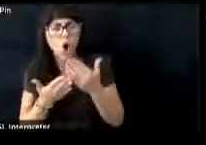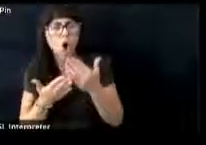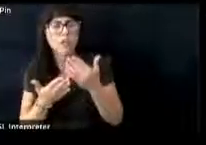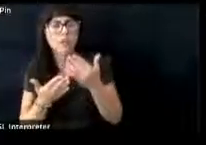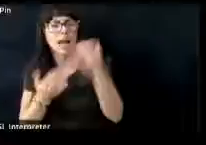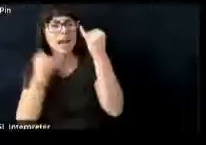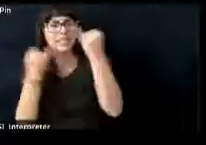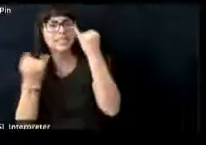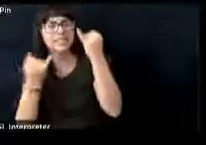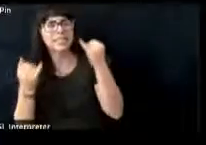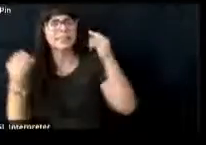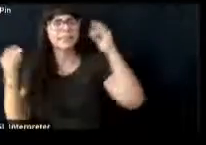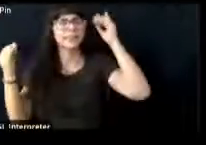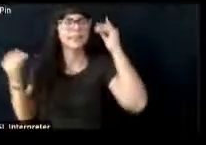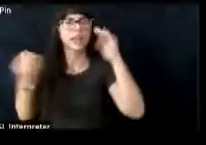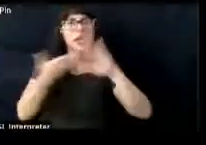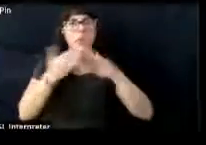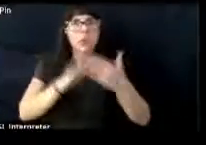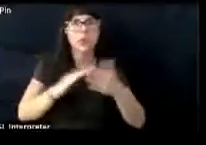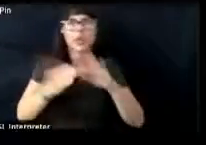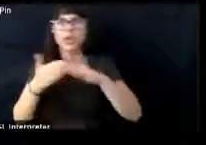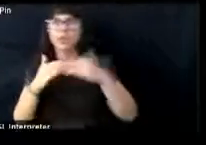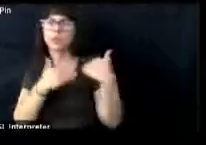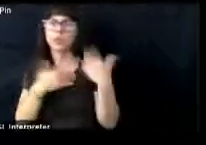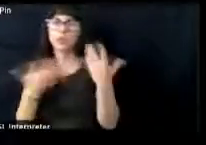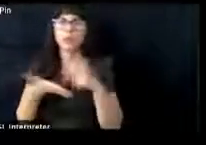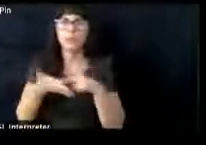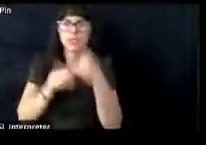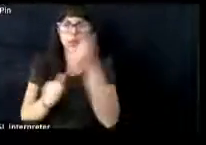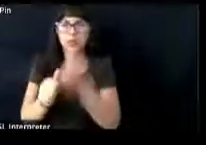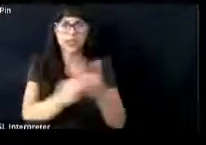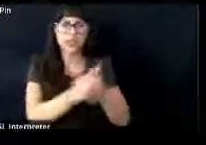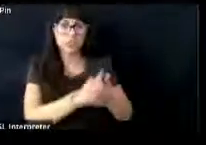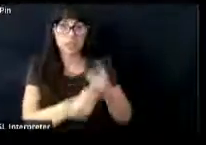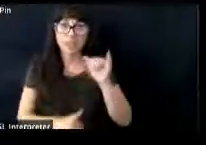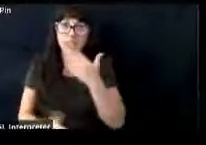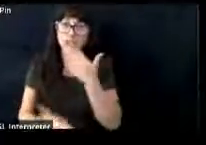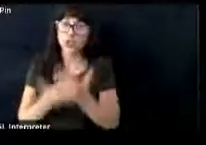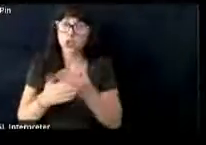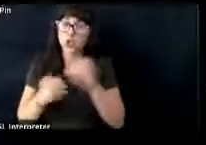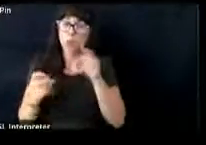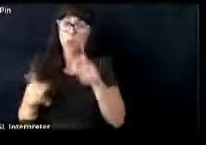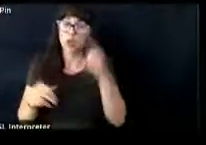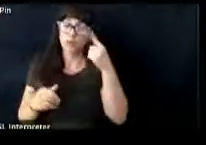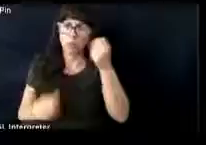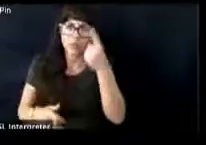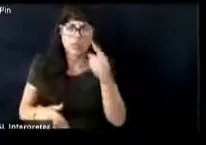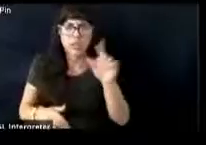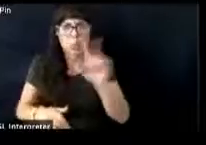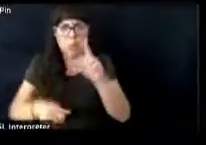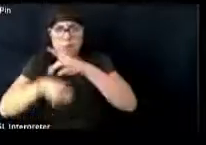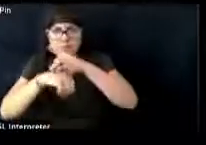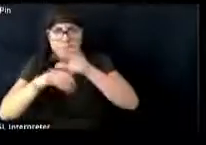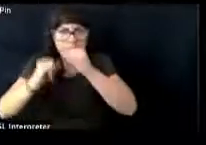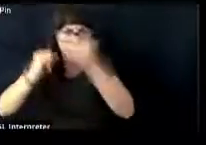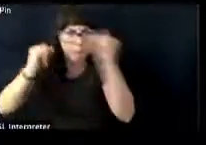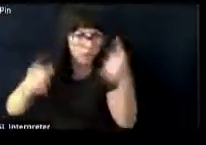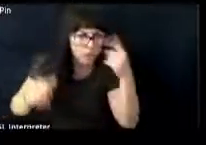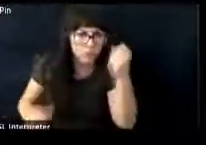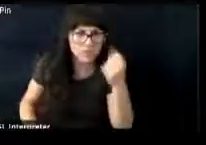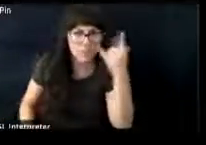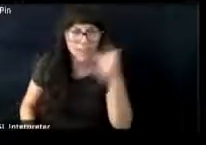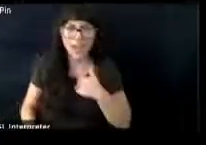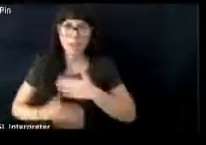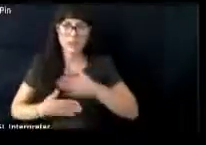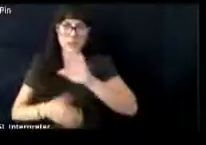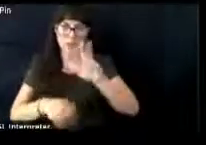community responsibility. Could be a great way to understand just where the landscape of Southern California is. I appreciate the 3 minutes, but you've got a